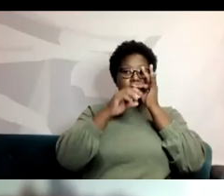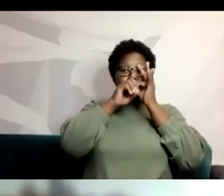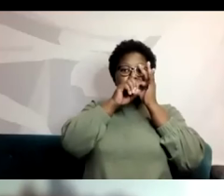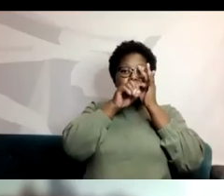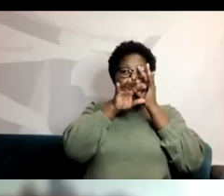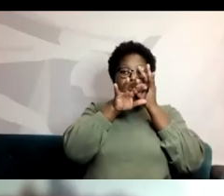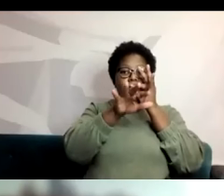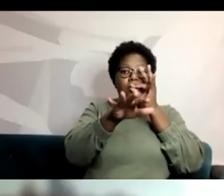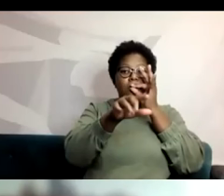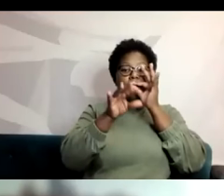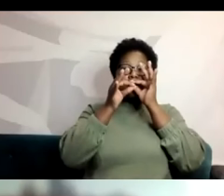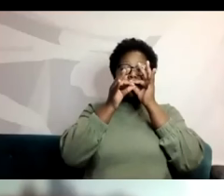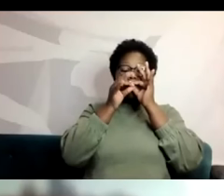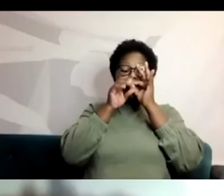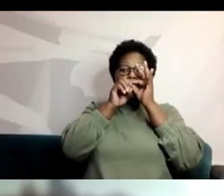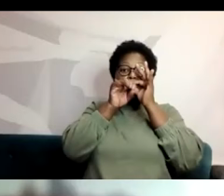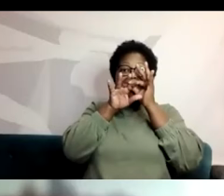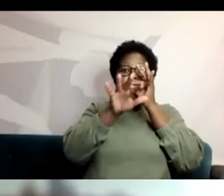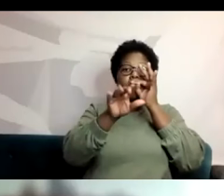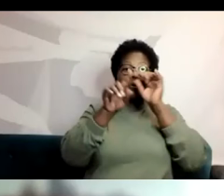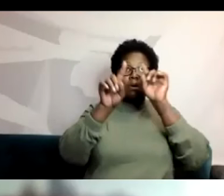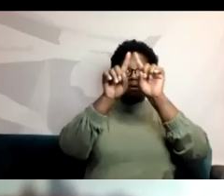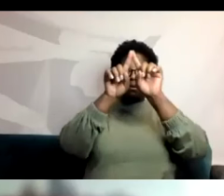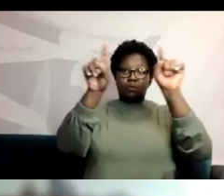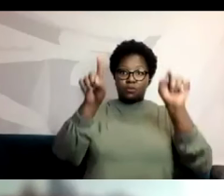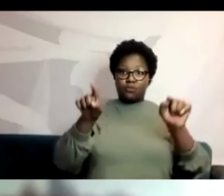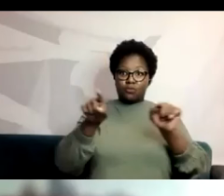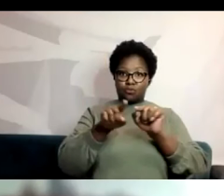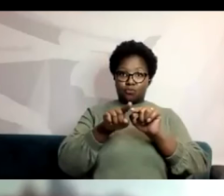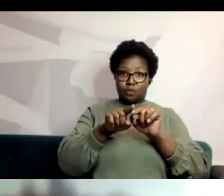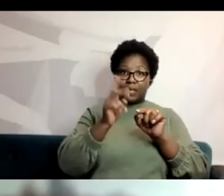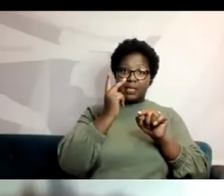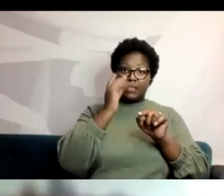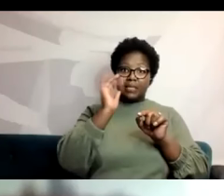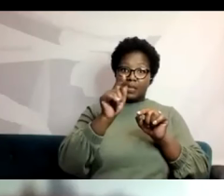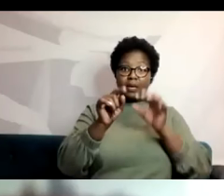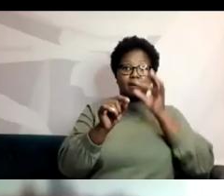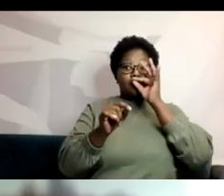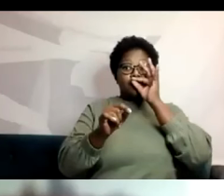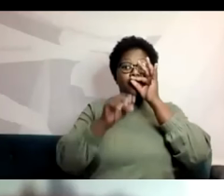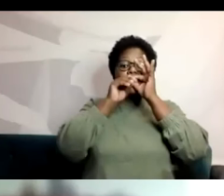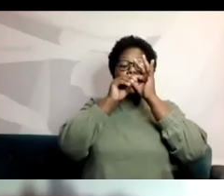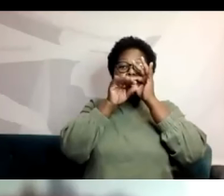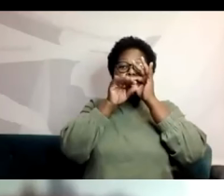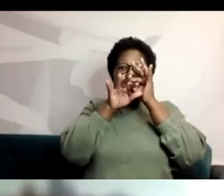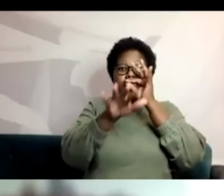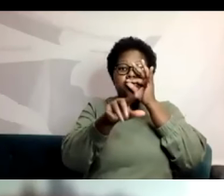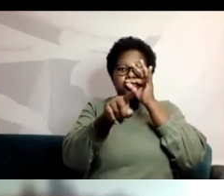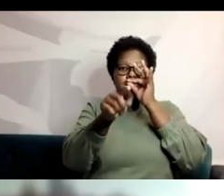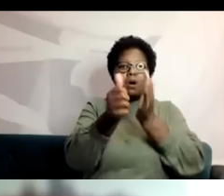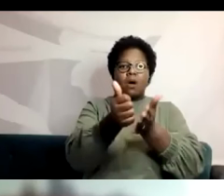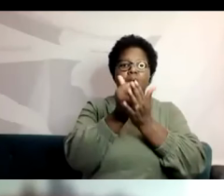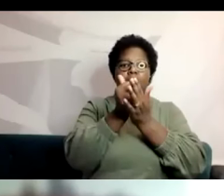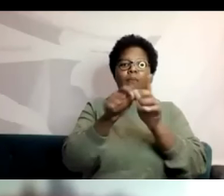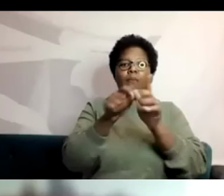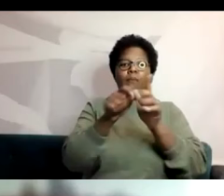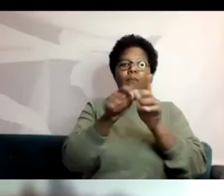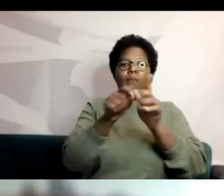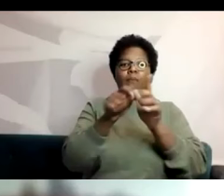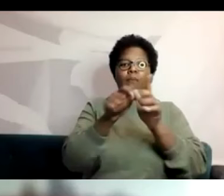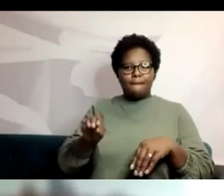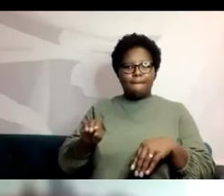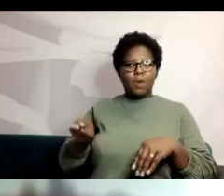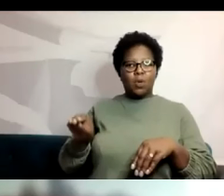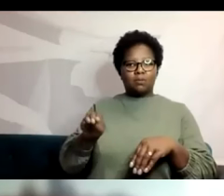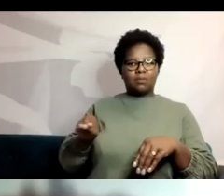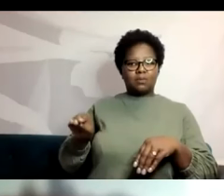you can see, that blowing movement actually works as the mouse clicking on the screen,